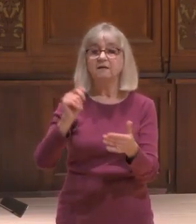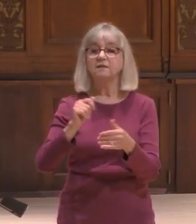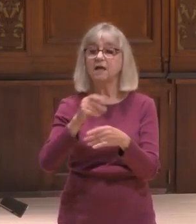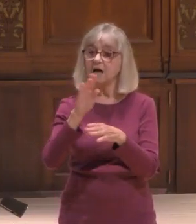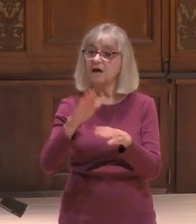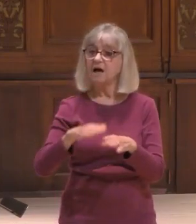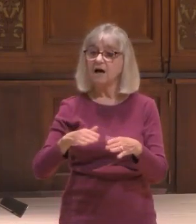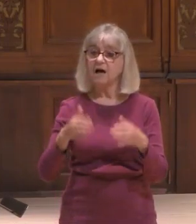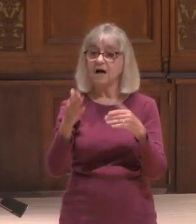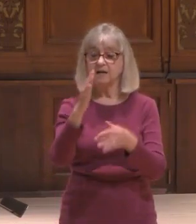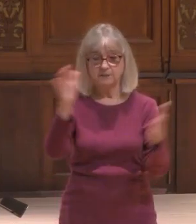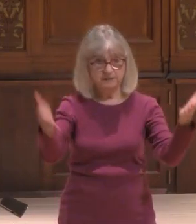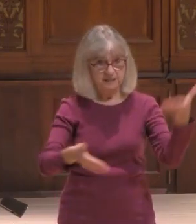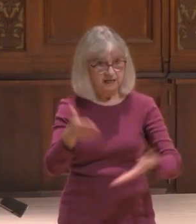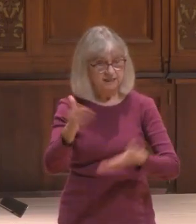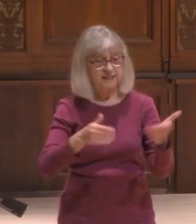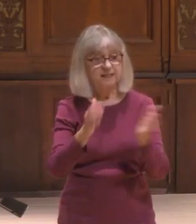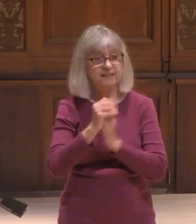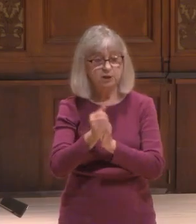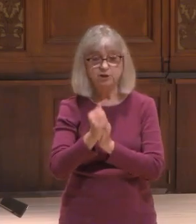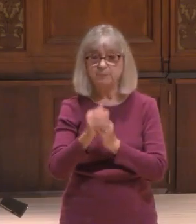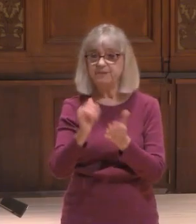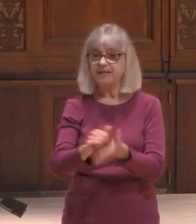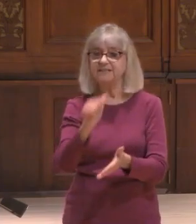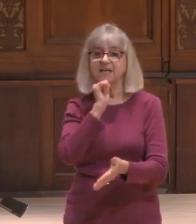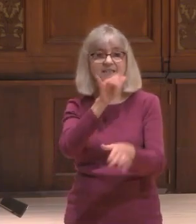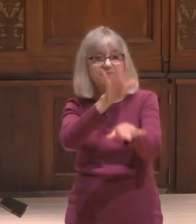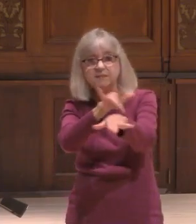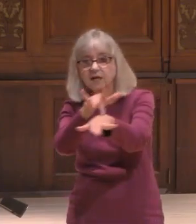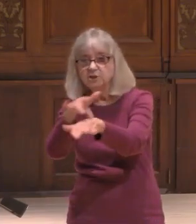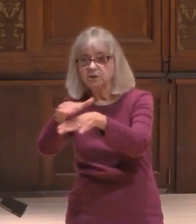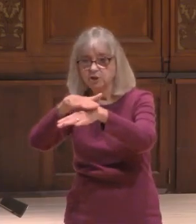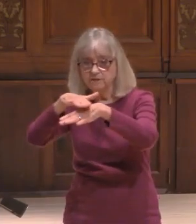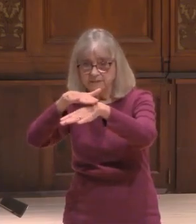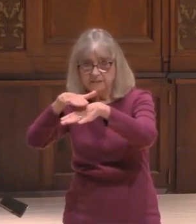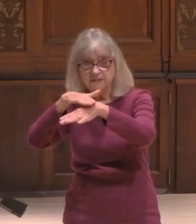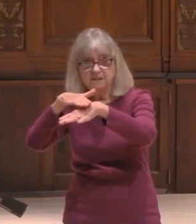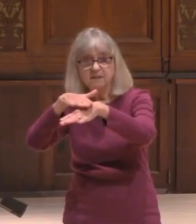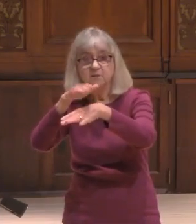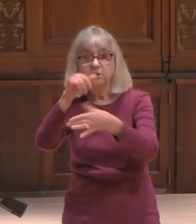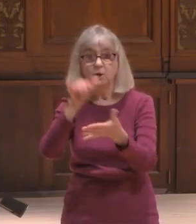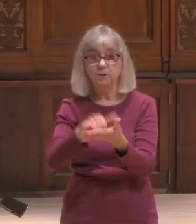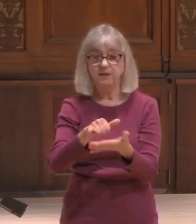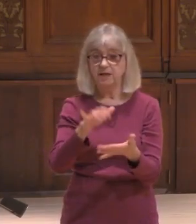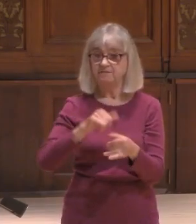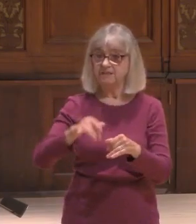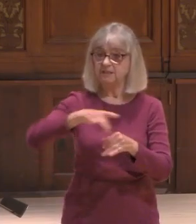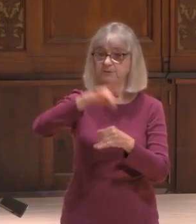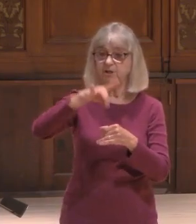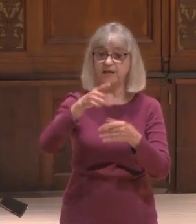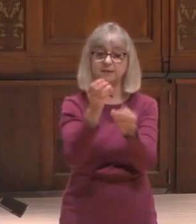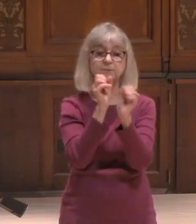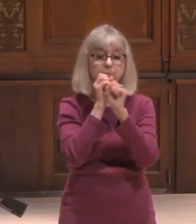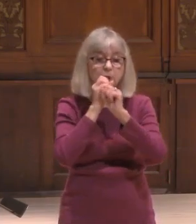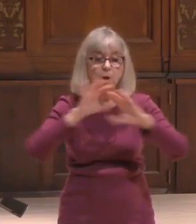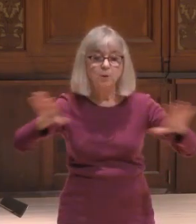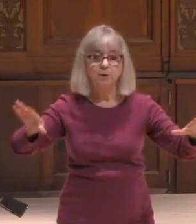and so much more that it doesn't even touch the surface. So as the Spirit has blown her love on us,